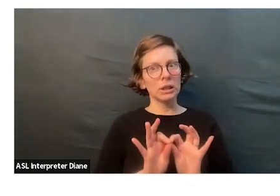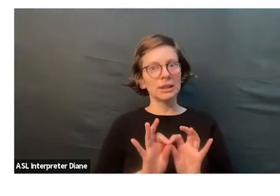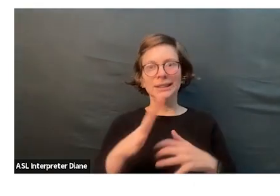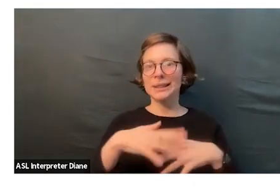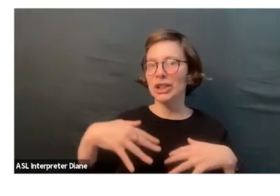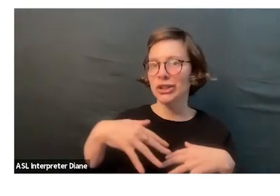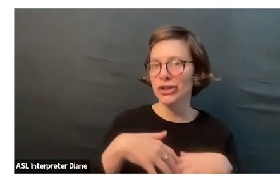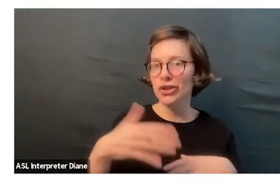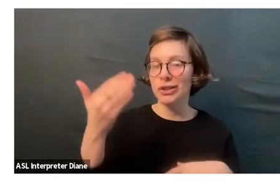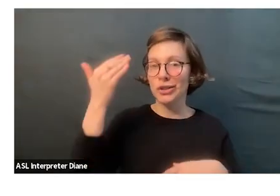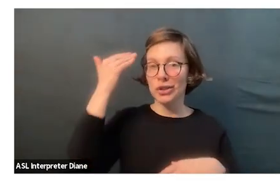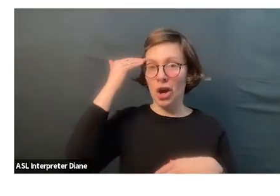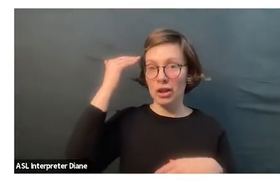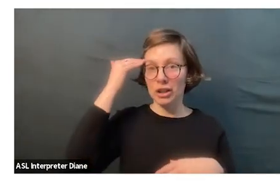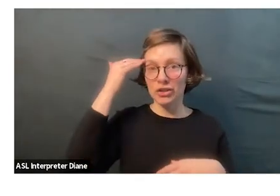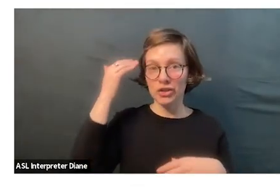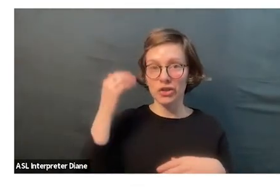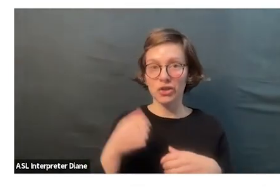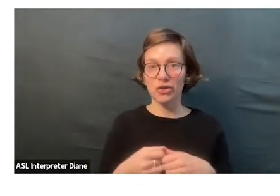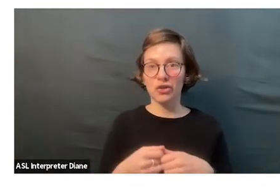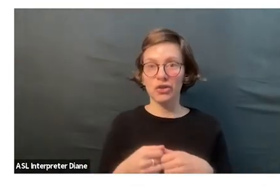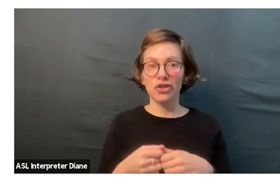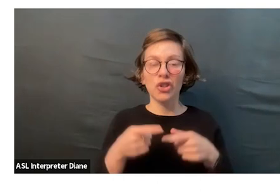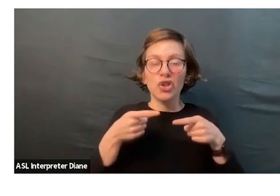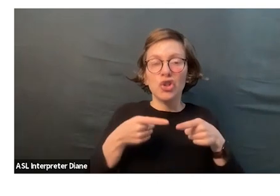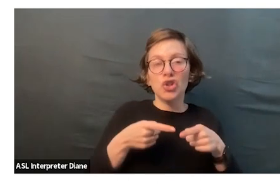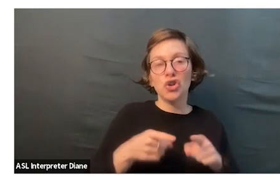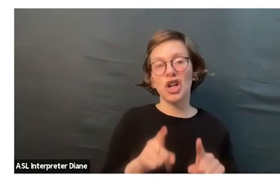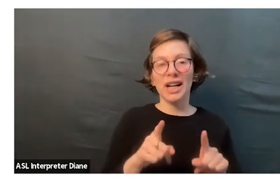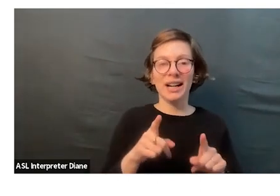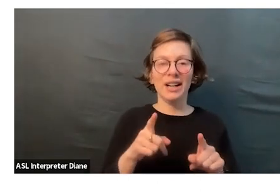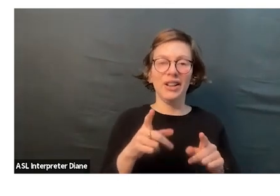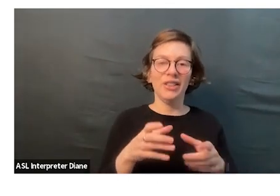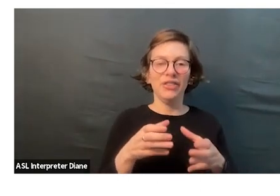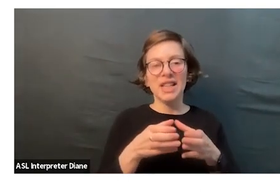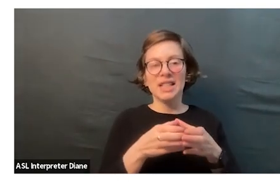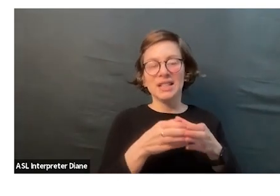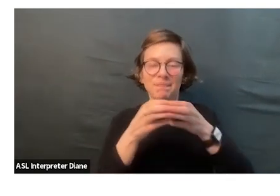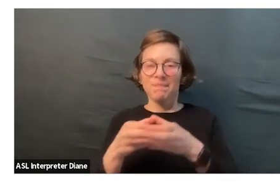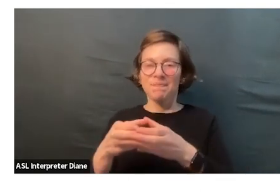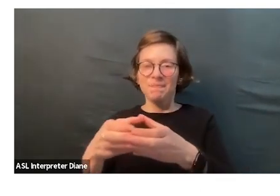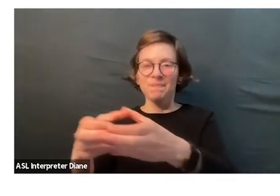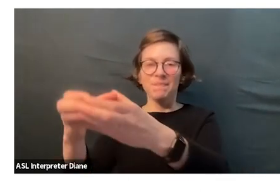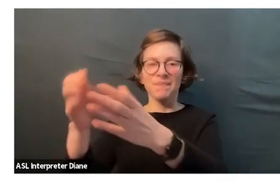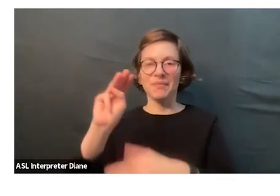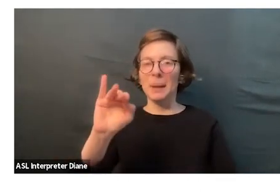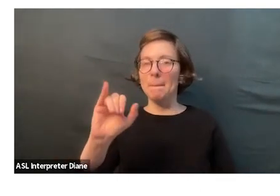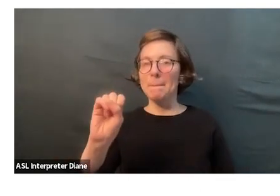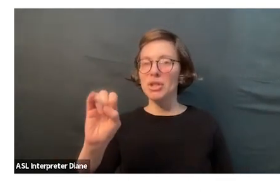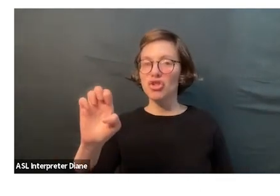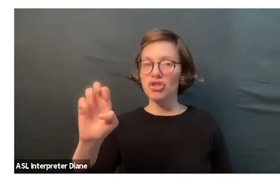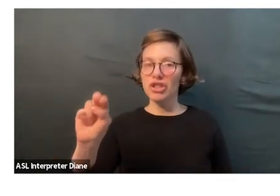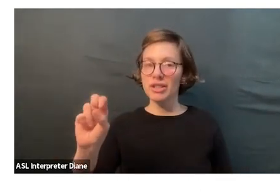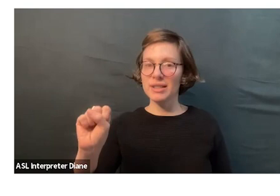how seasonally things operate, to guide these people. But so they, on the one hand, the natives and the locals are essential